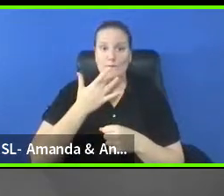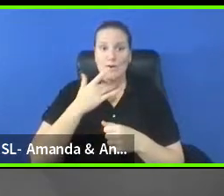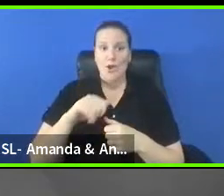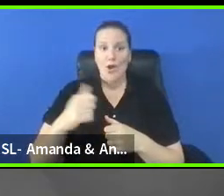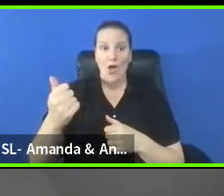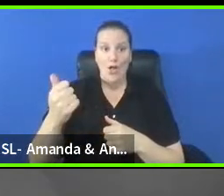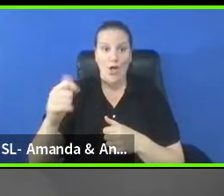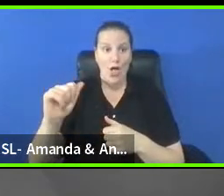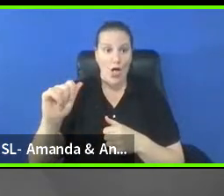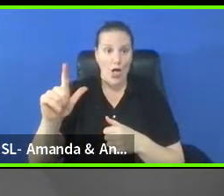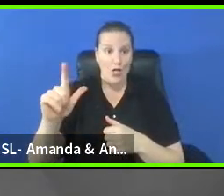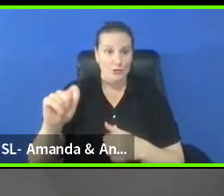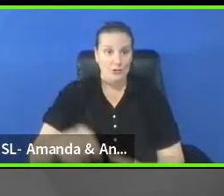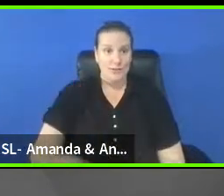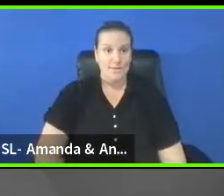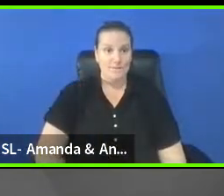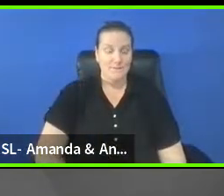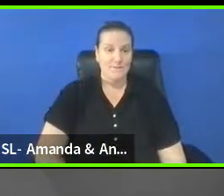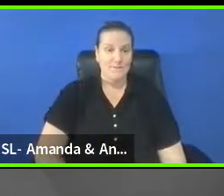alternative?